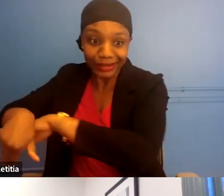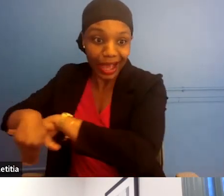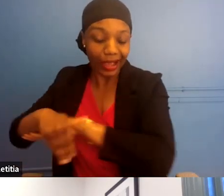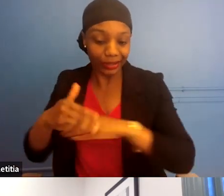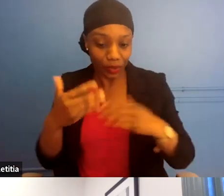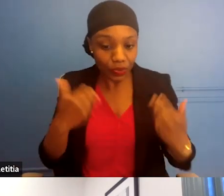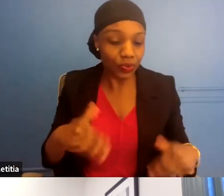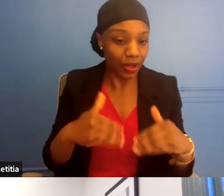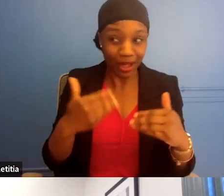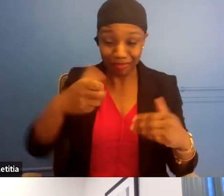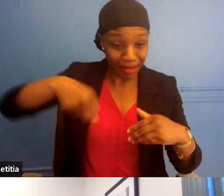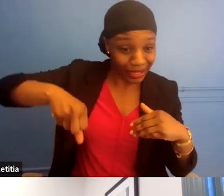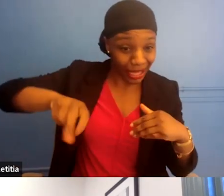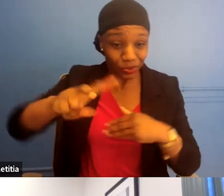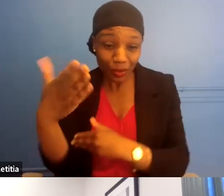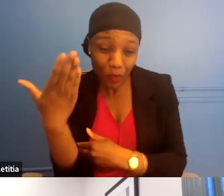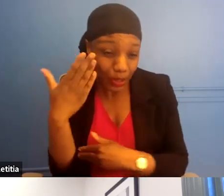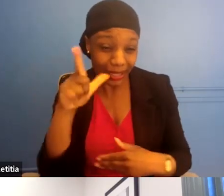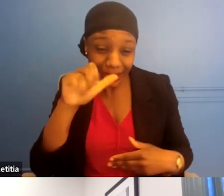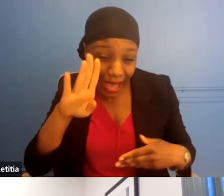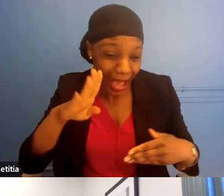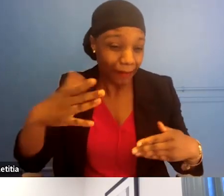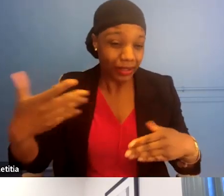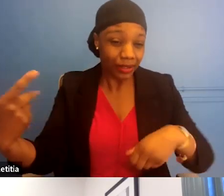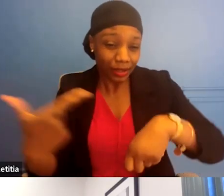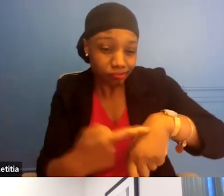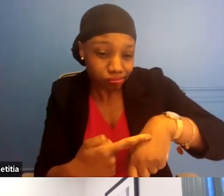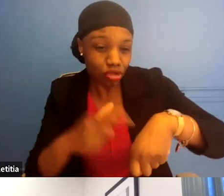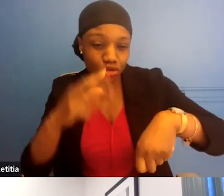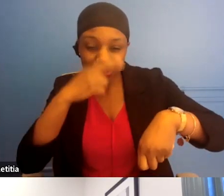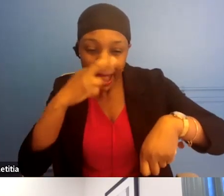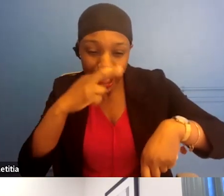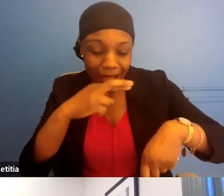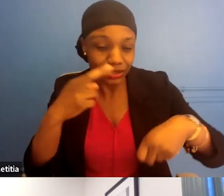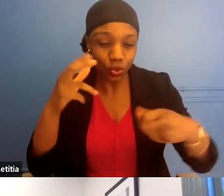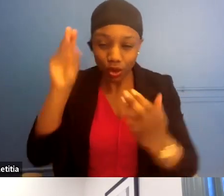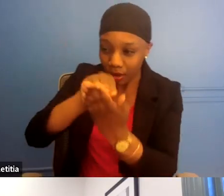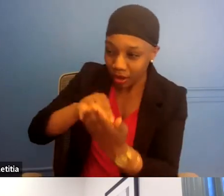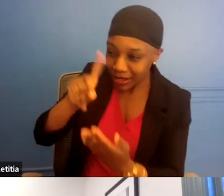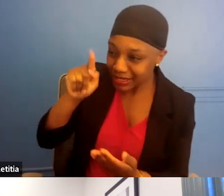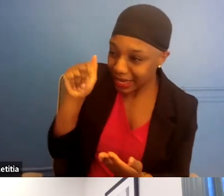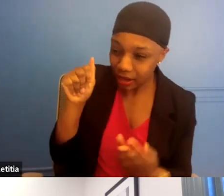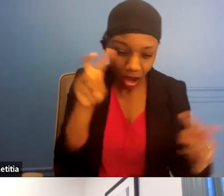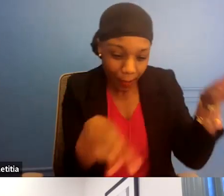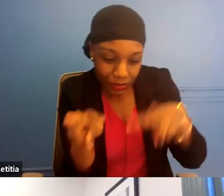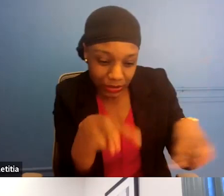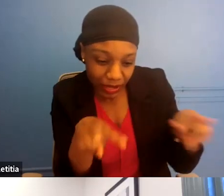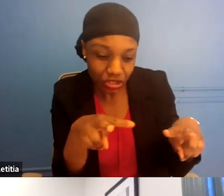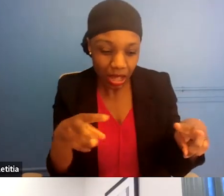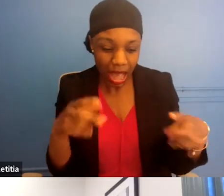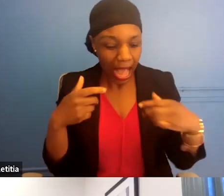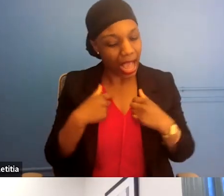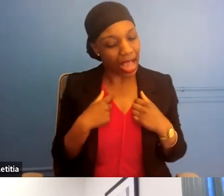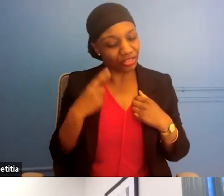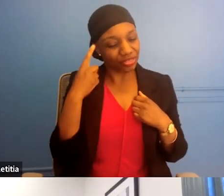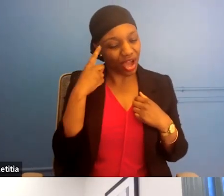So I was there at midnight or 2 a.m. and doing the injections or taking down data or doing my observations. And I thought,